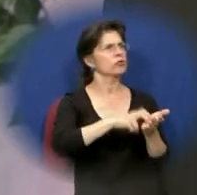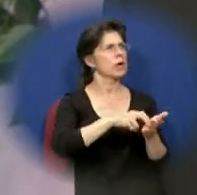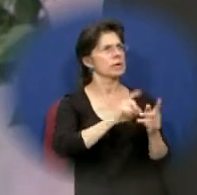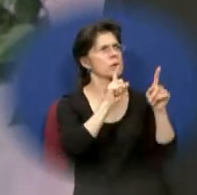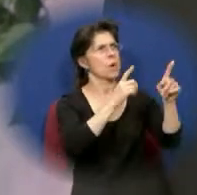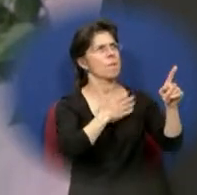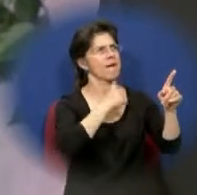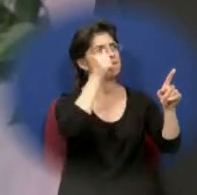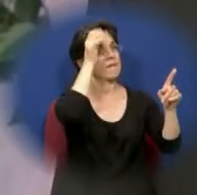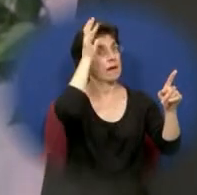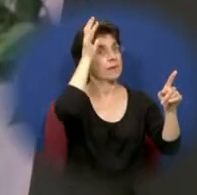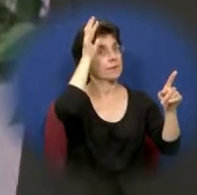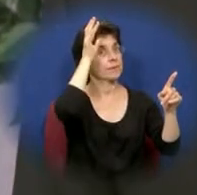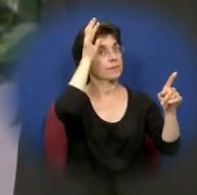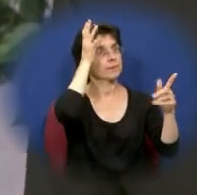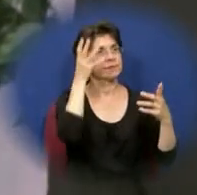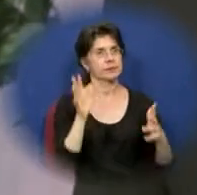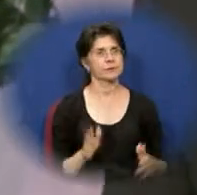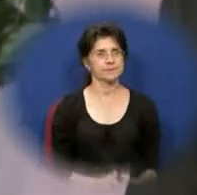I will rise and go to my father.